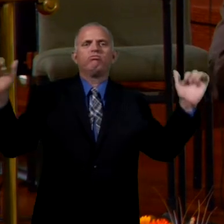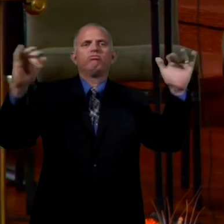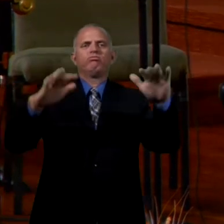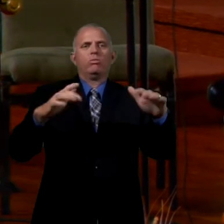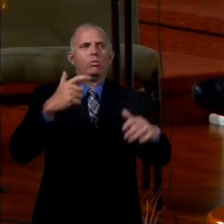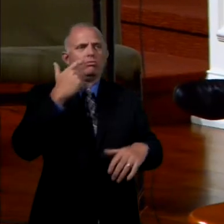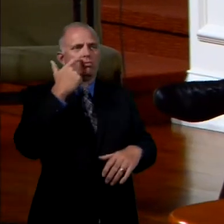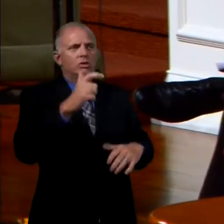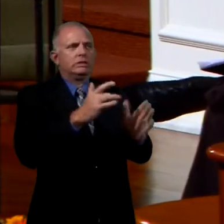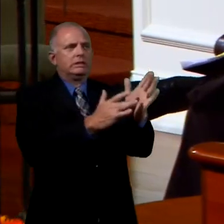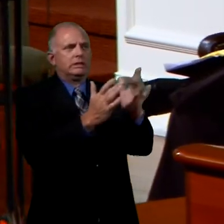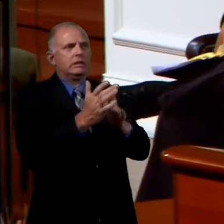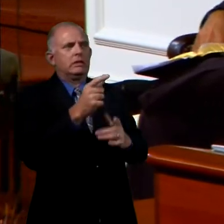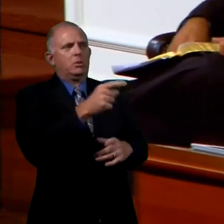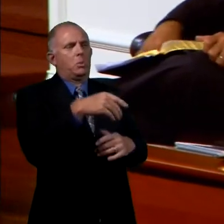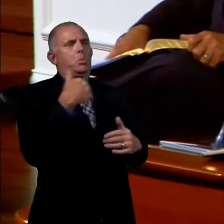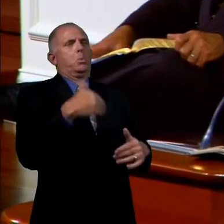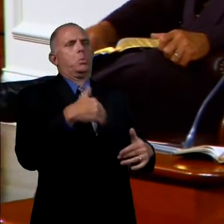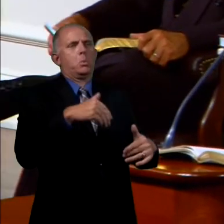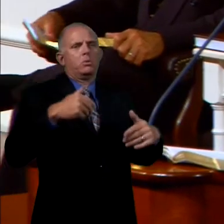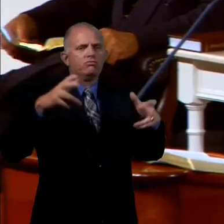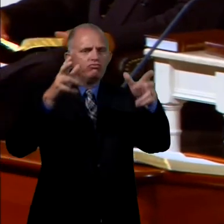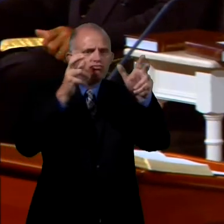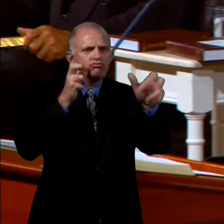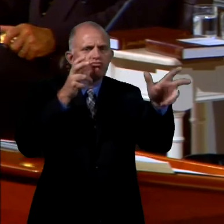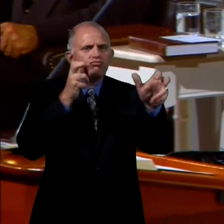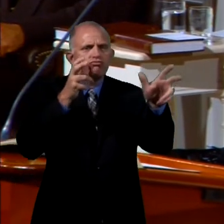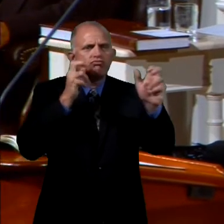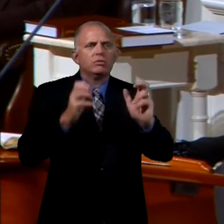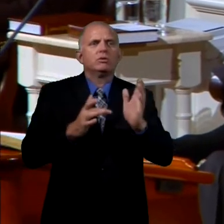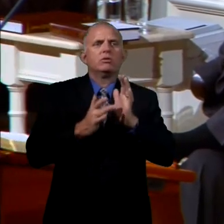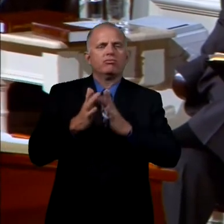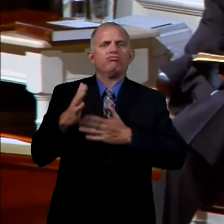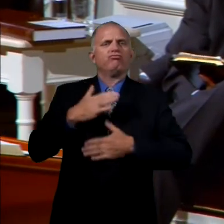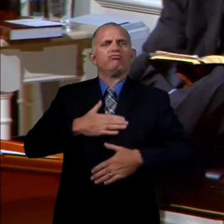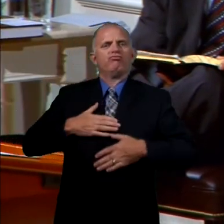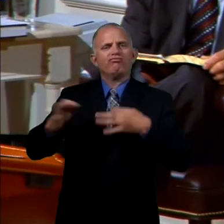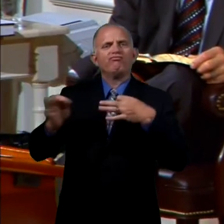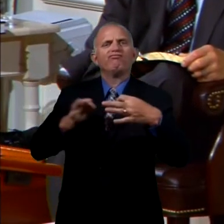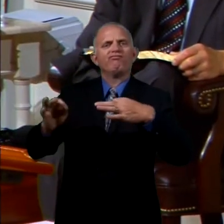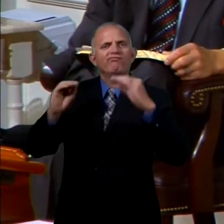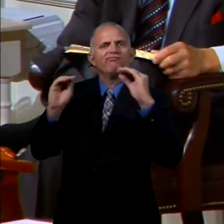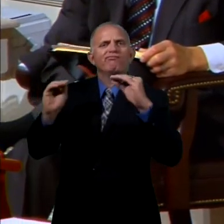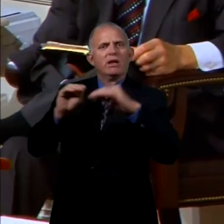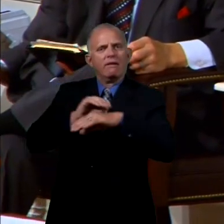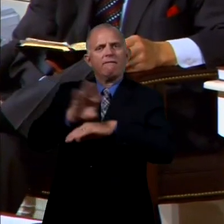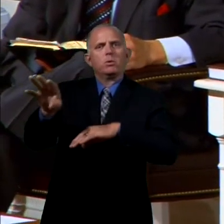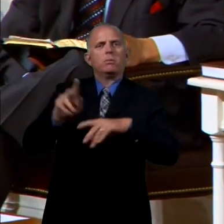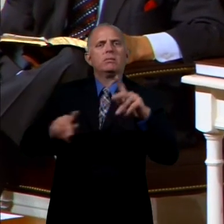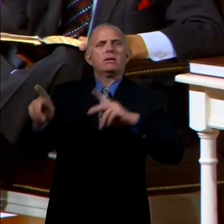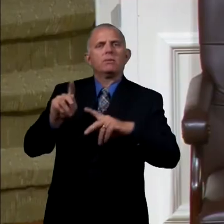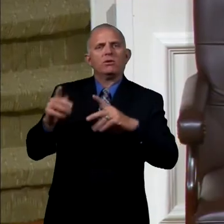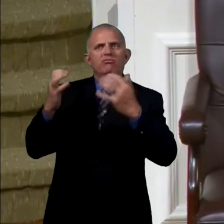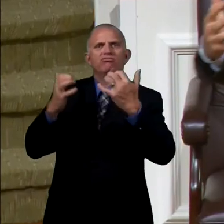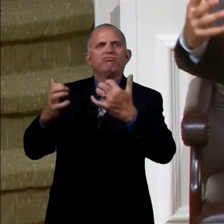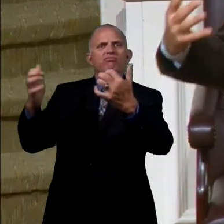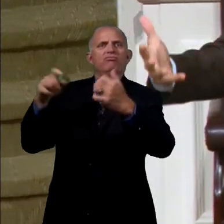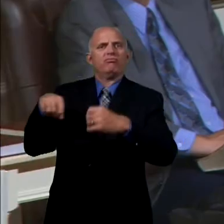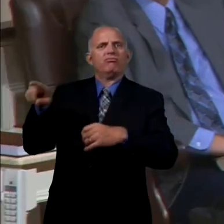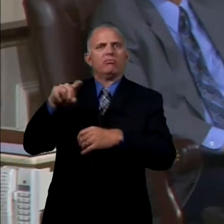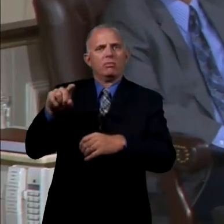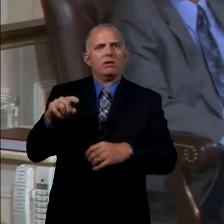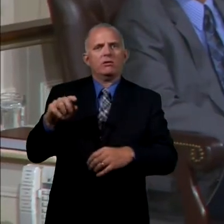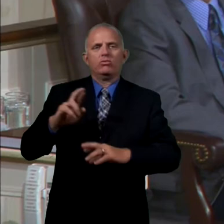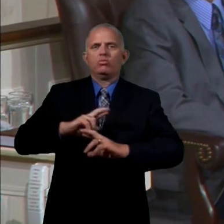man, Jesus is here. We are going to listen to him. And Jesus is enjoying teaching and influencing people. He has this large crowd in front of him, and he's ready to